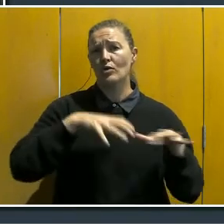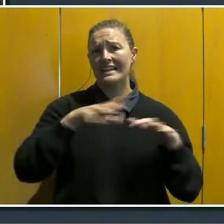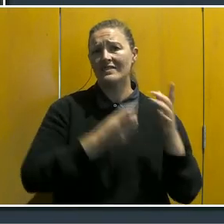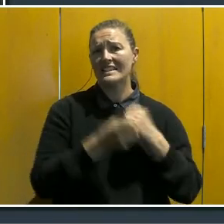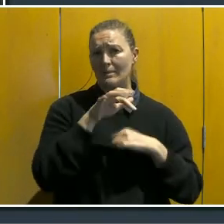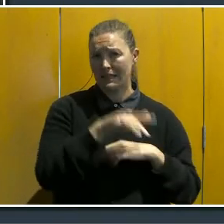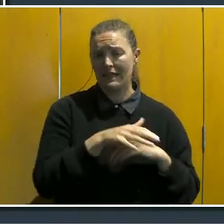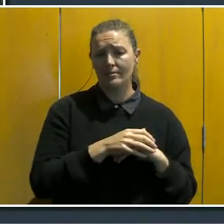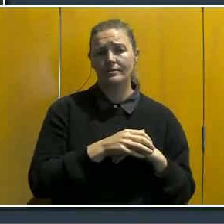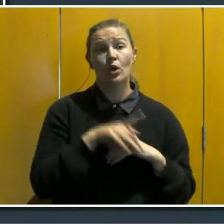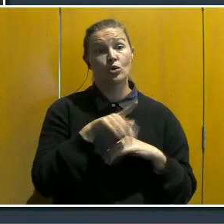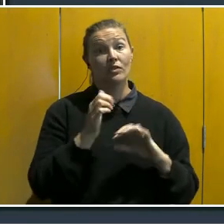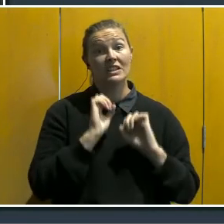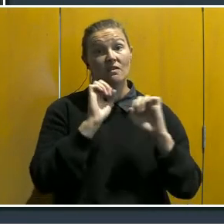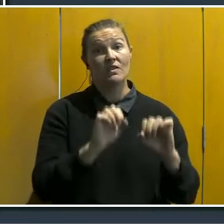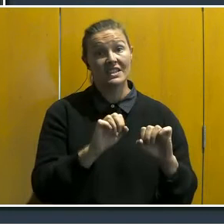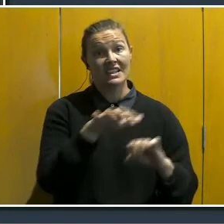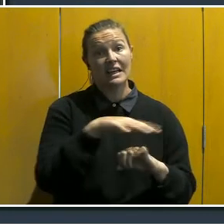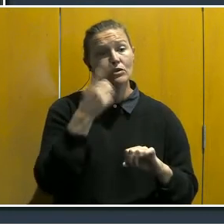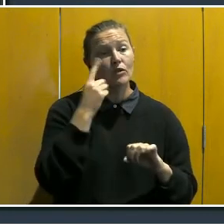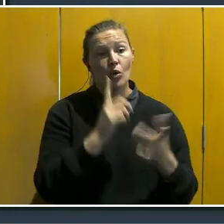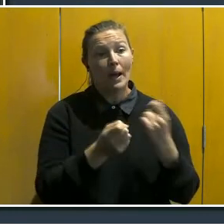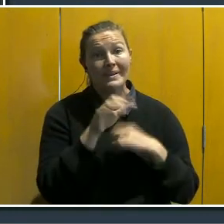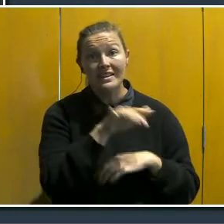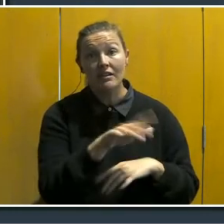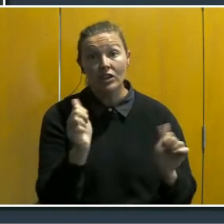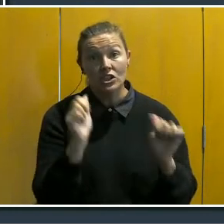you ever visited the area just to see what happens out there?